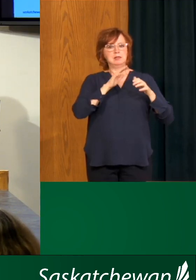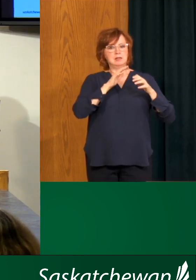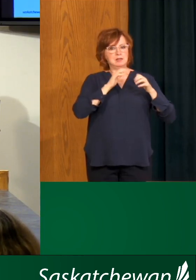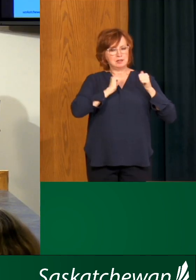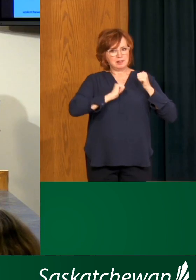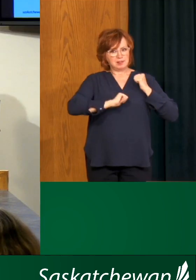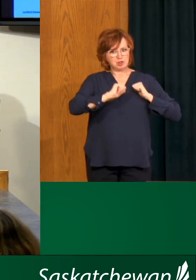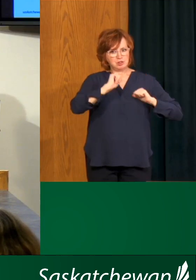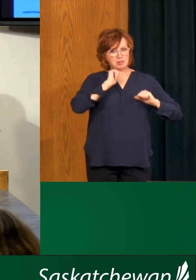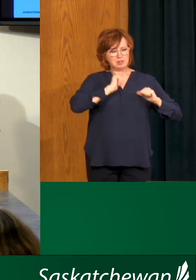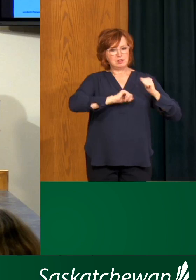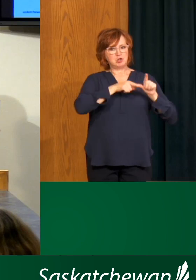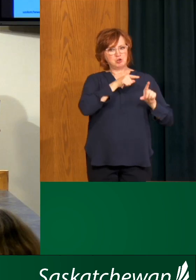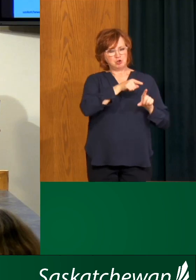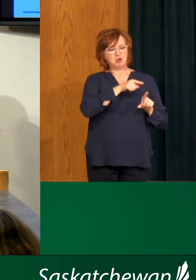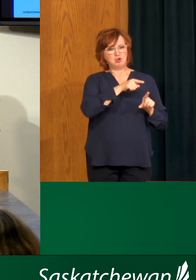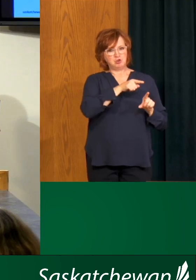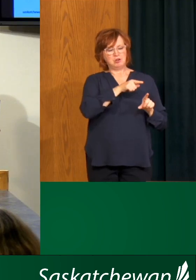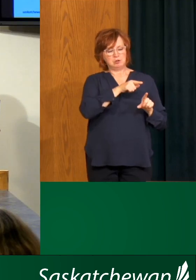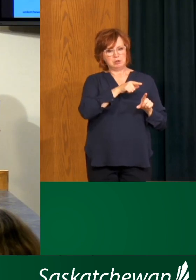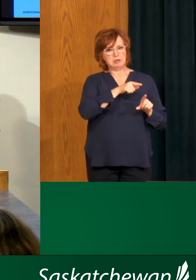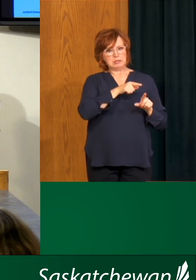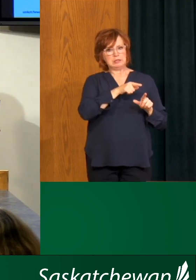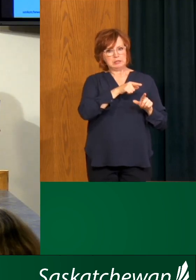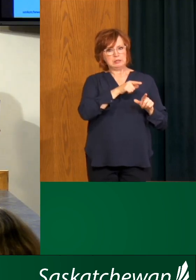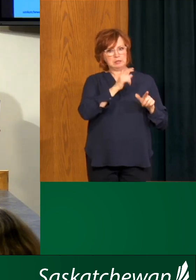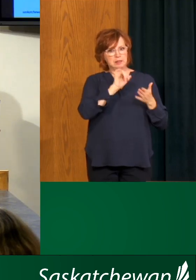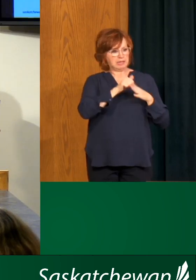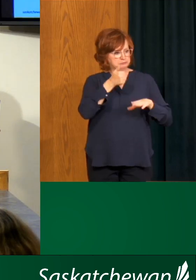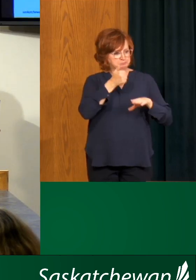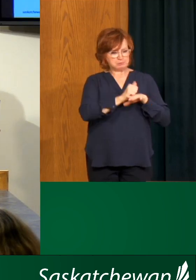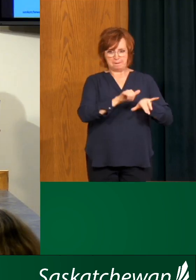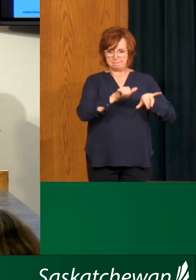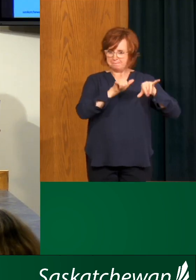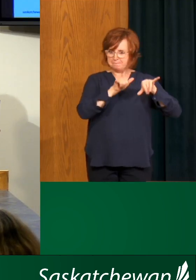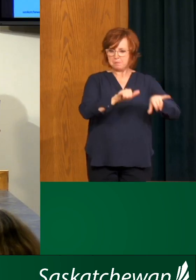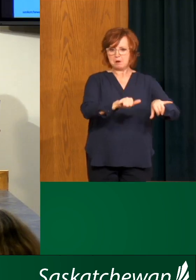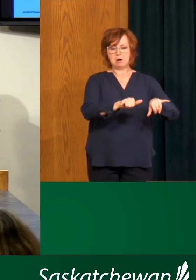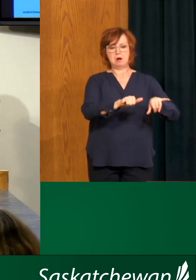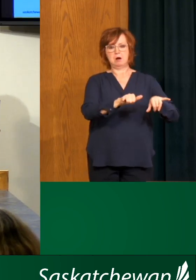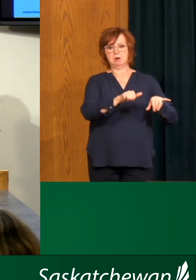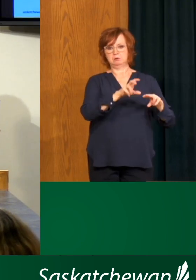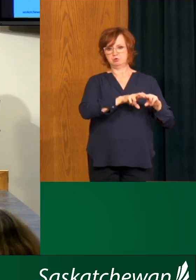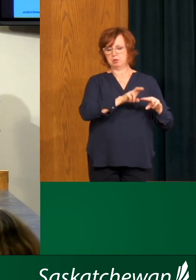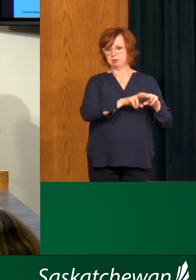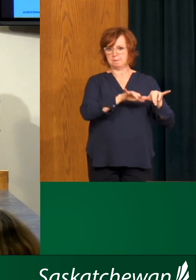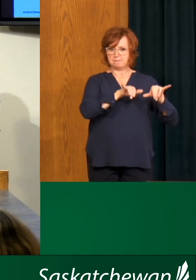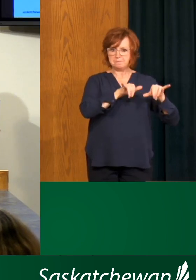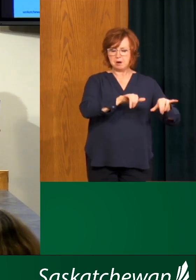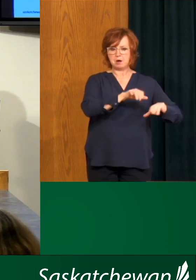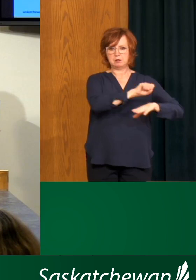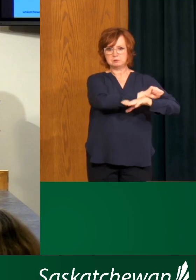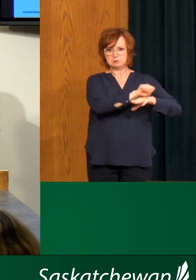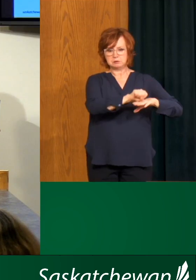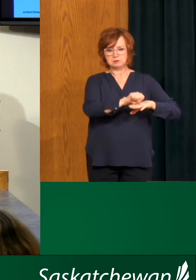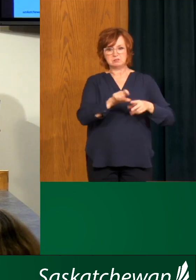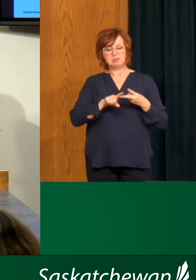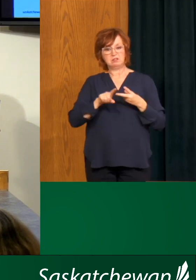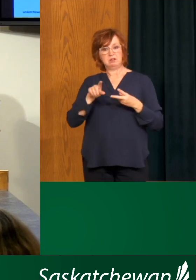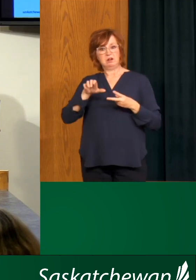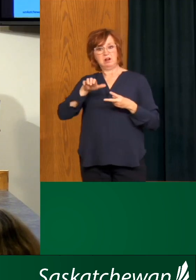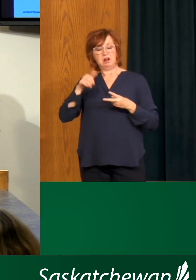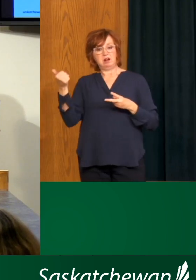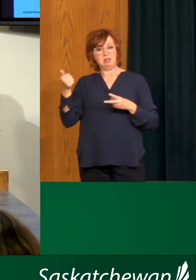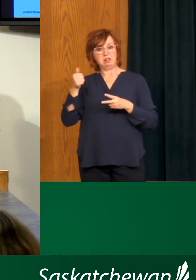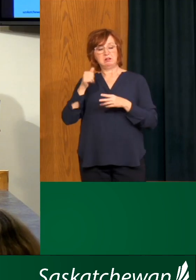for example, static performing venues or theaters. But when you have something that's not a static venue,